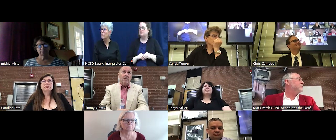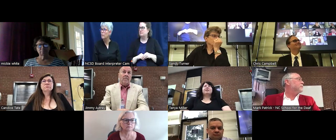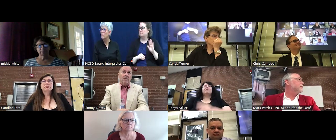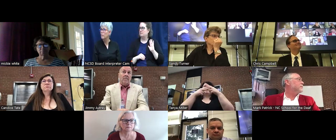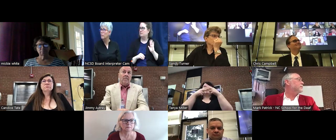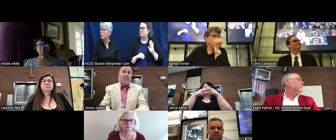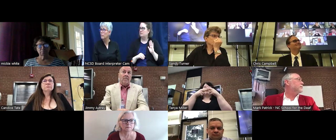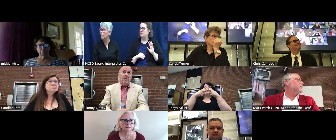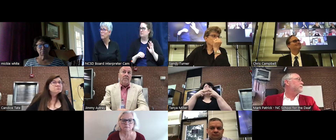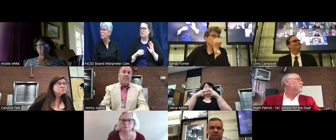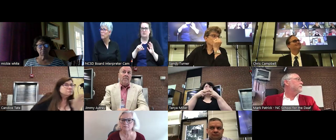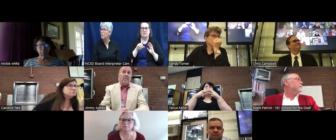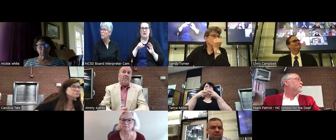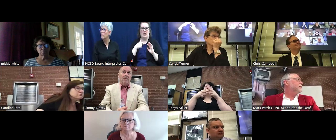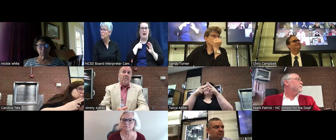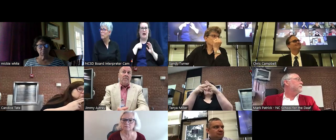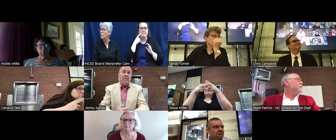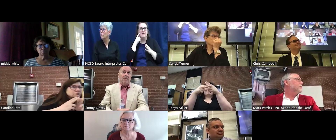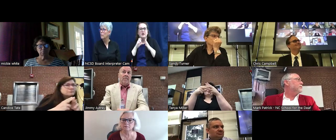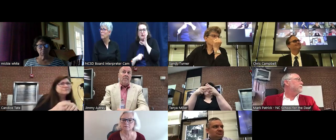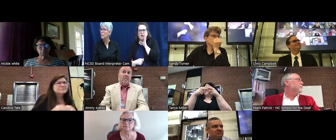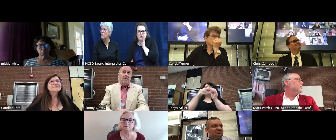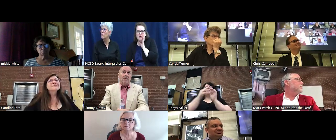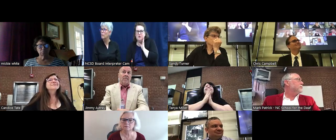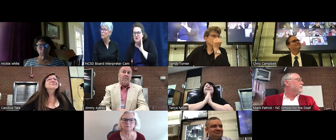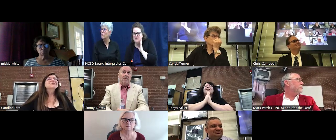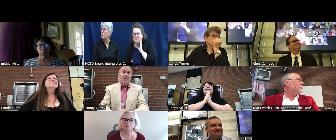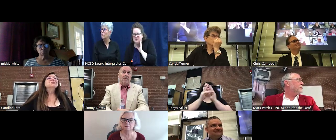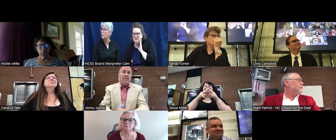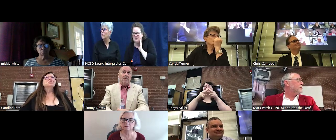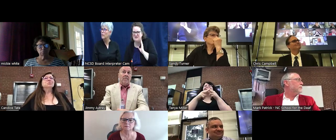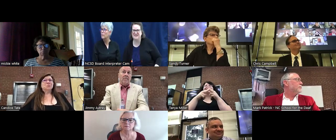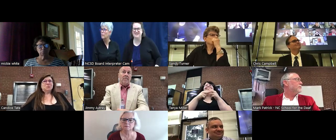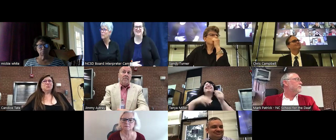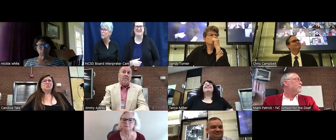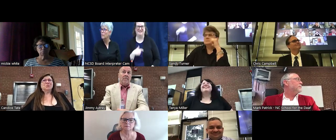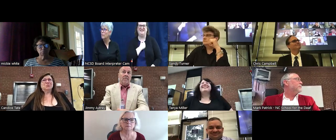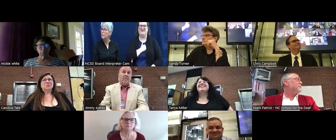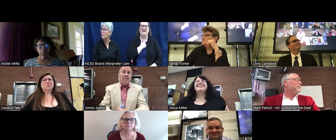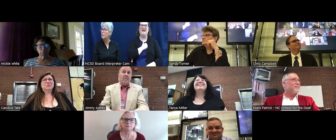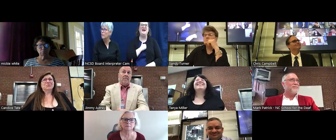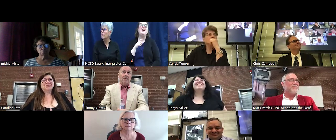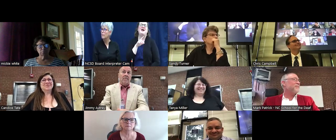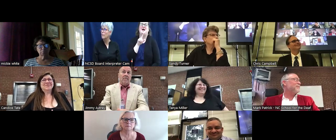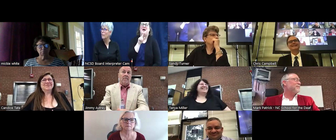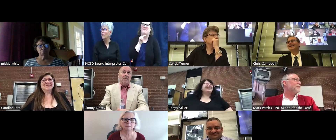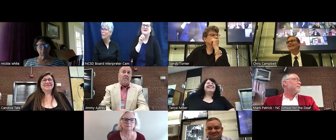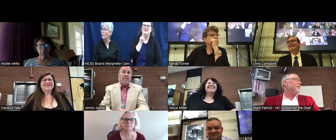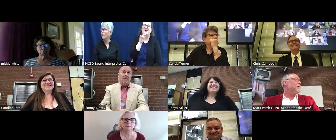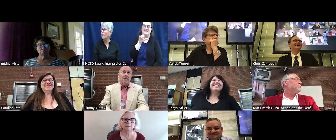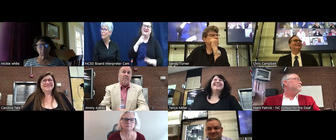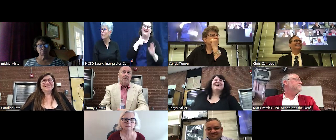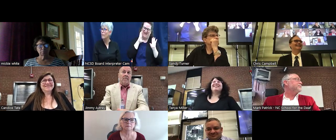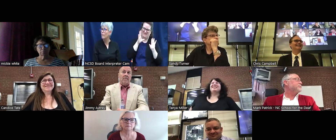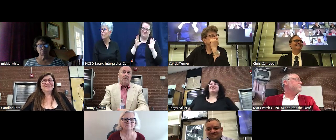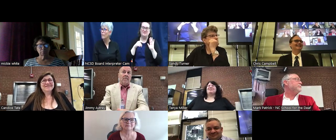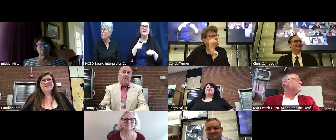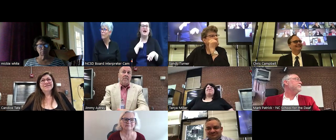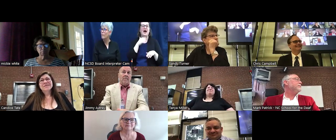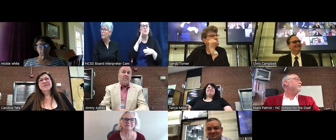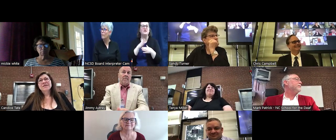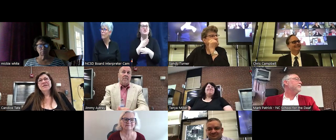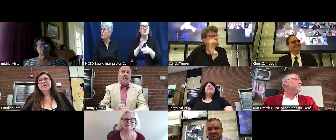And if I believe it's still secure, I will share a link. Who are to- you? Who are I'm you? so sorry. I'm Tanya. Hi. I will share a link